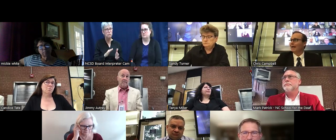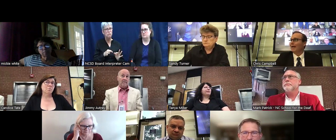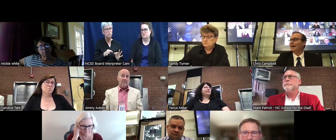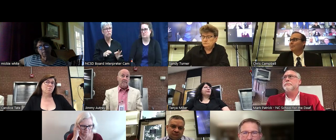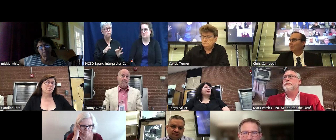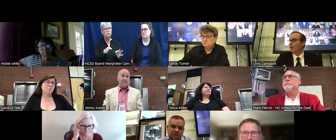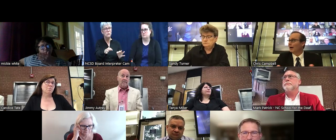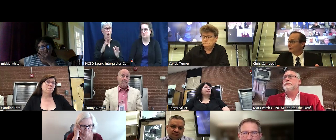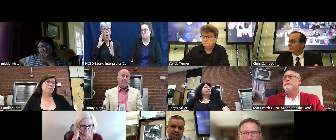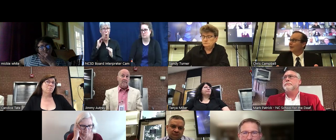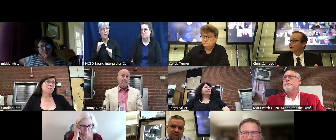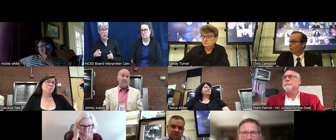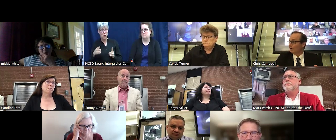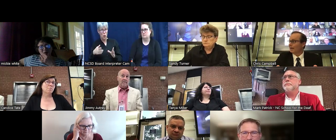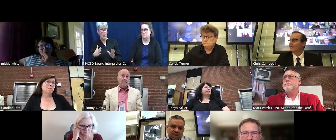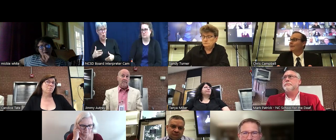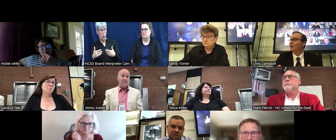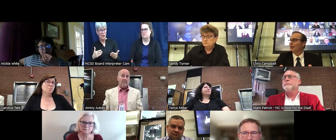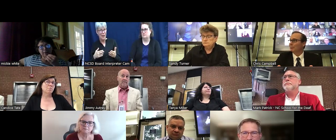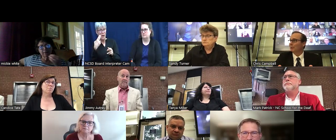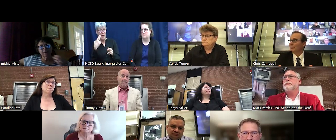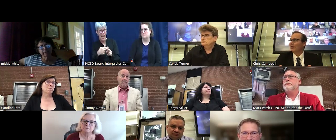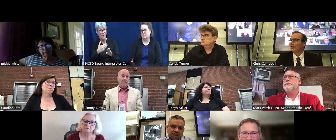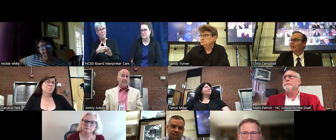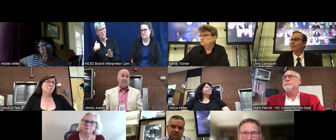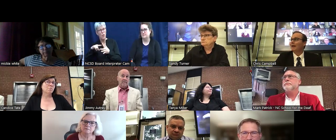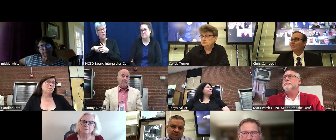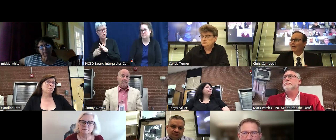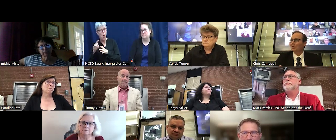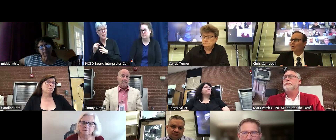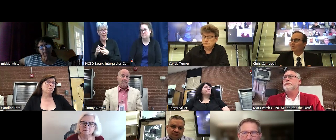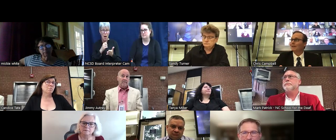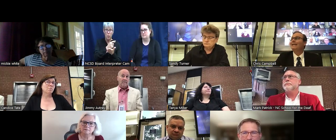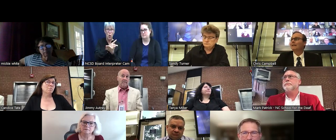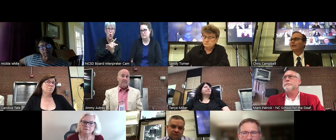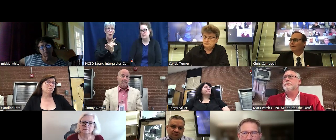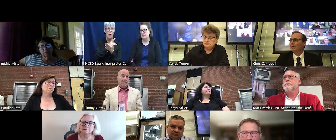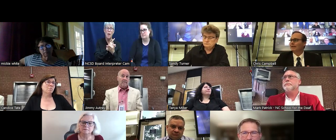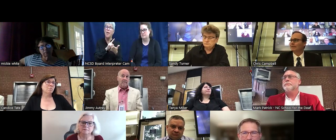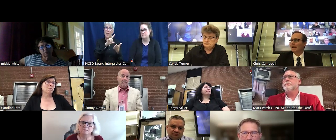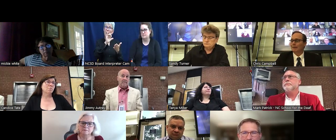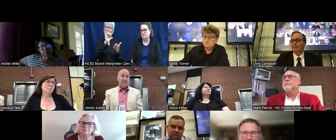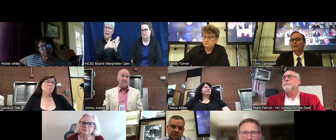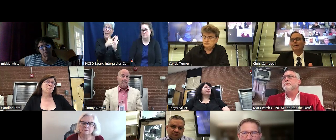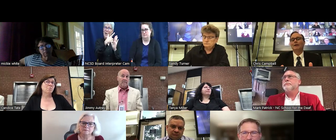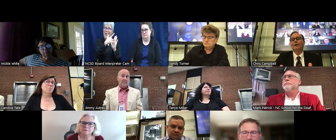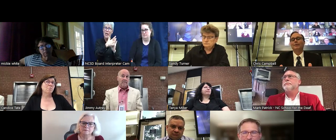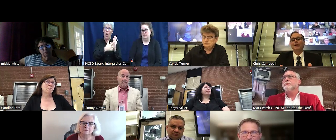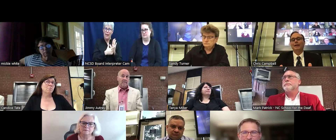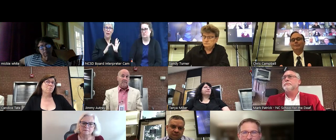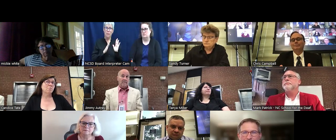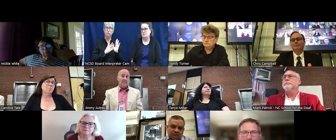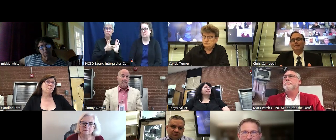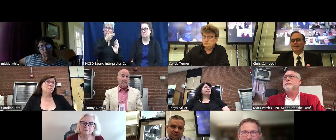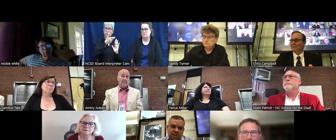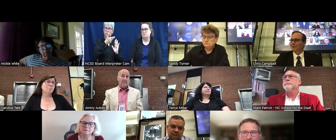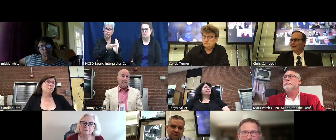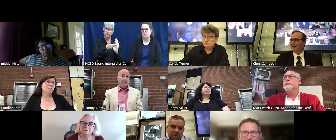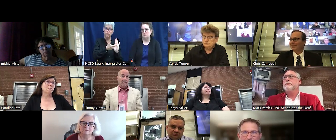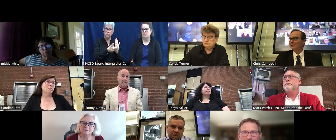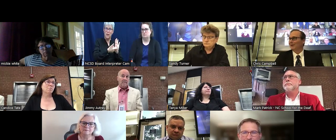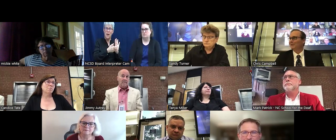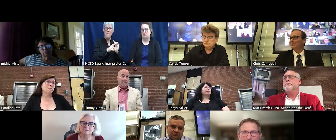a name prior to their start date. You can approve them. That's all legally that needs to happen. The devil